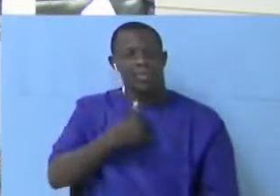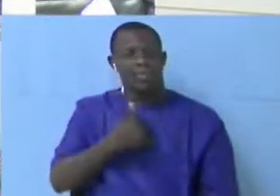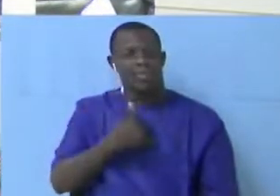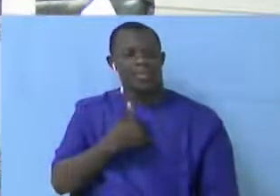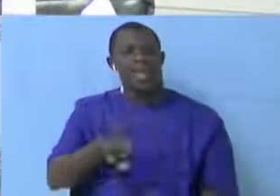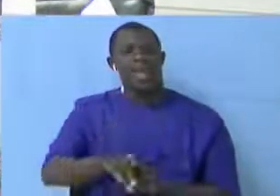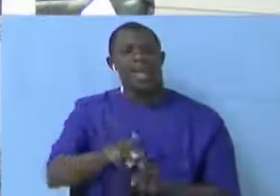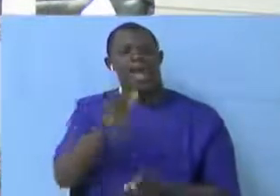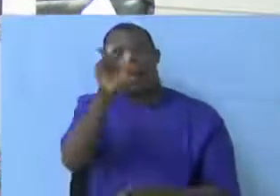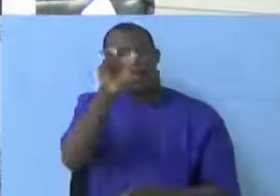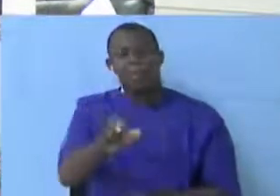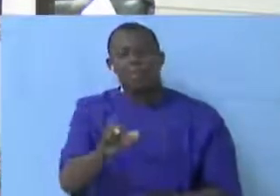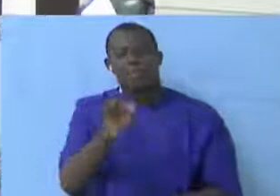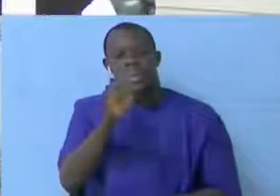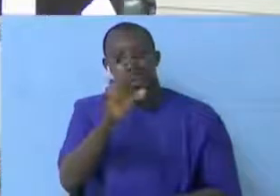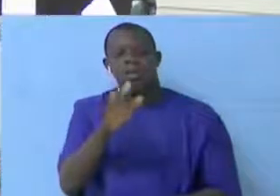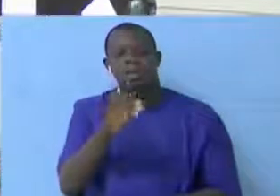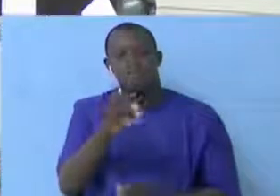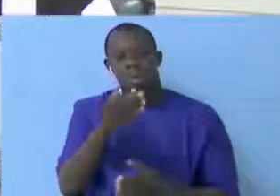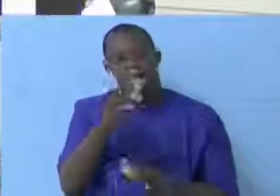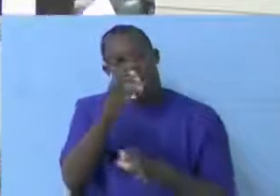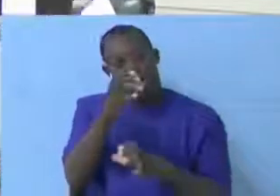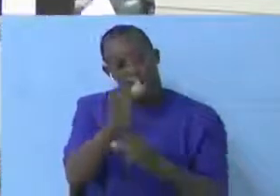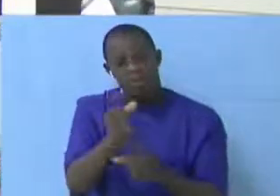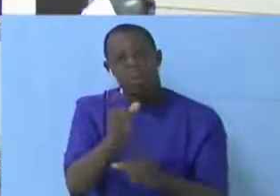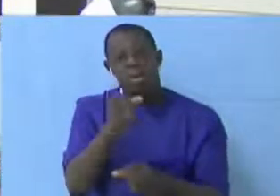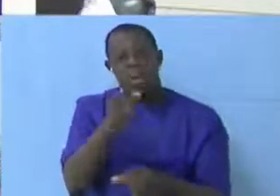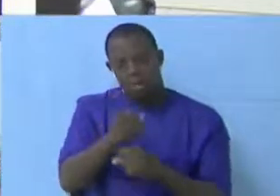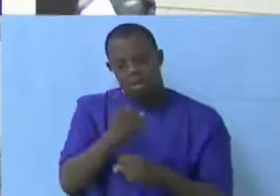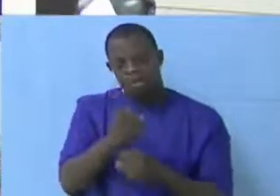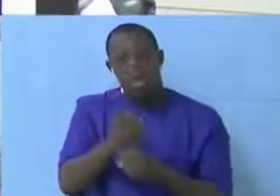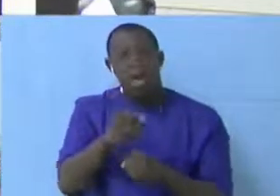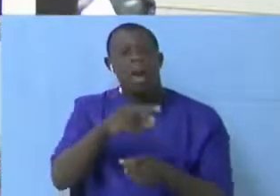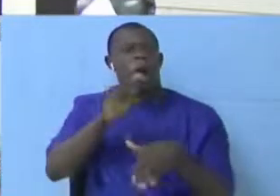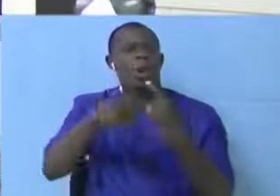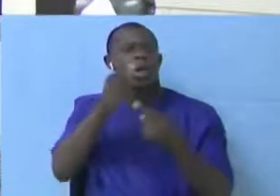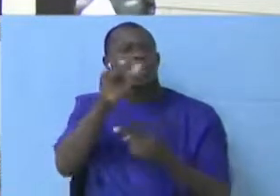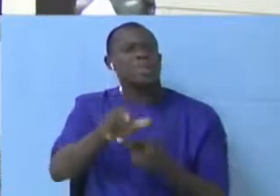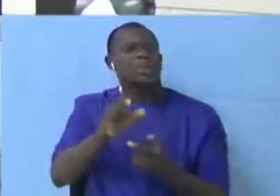The guy asked me to prepare him, help him tenancy agreement.